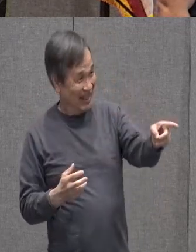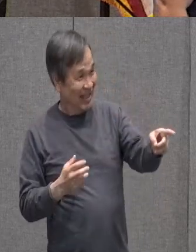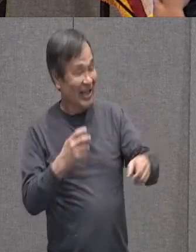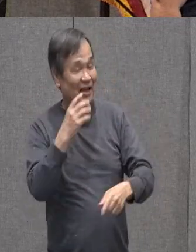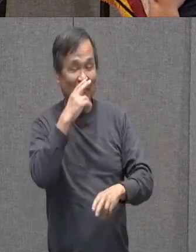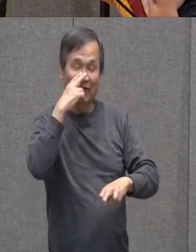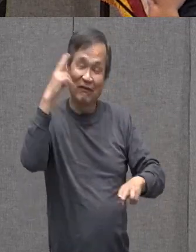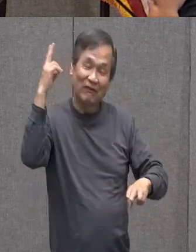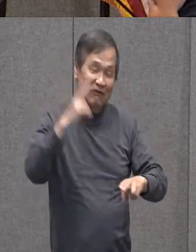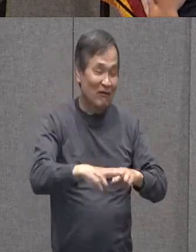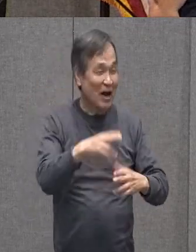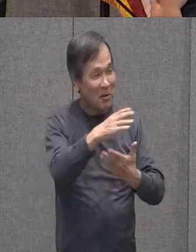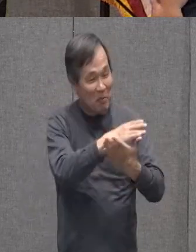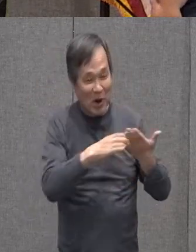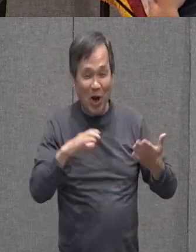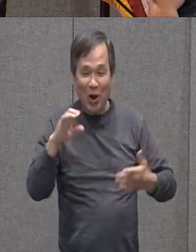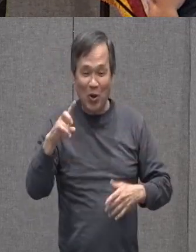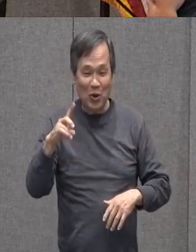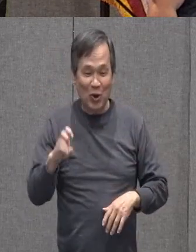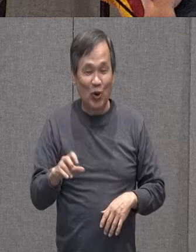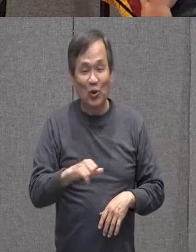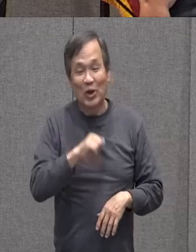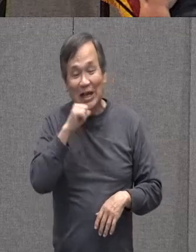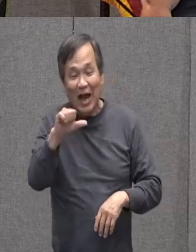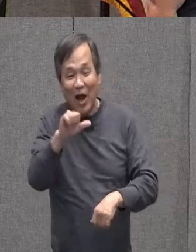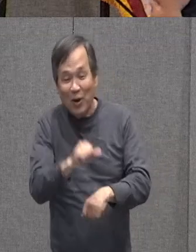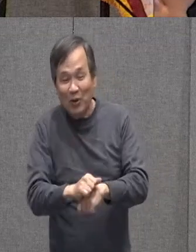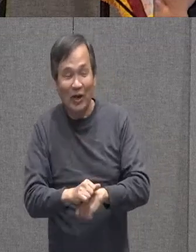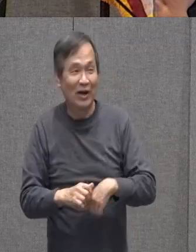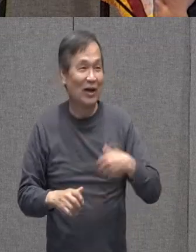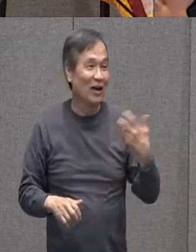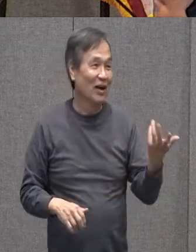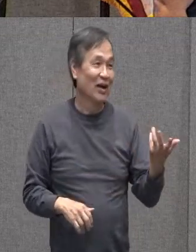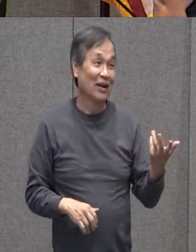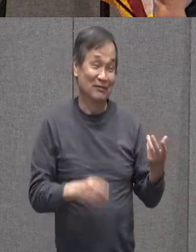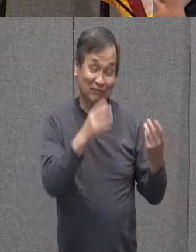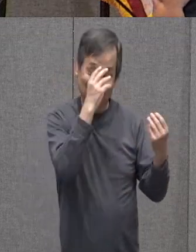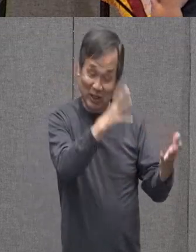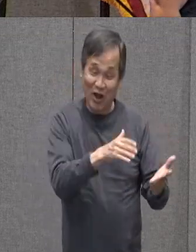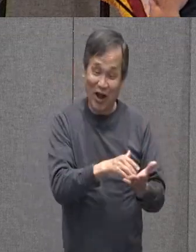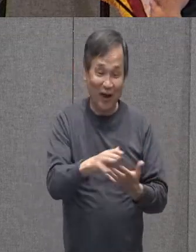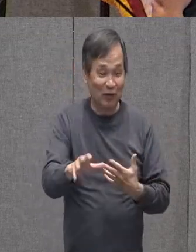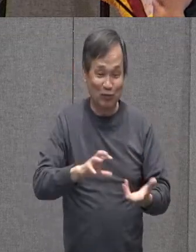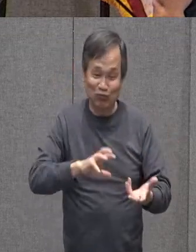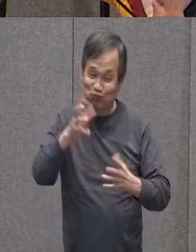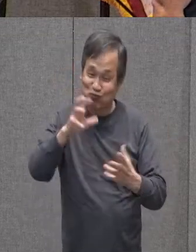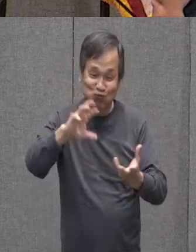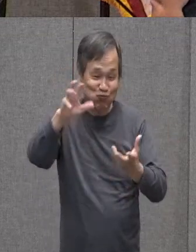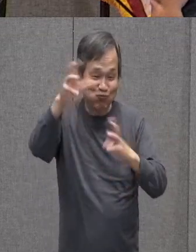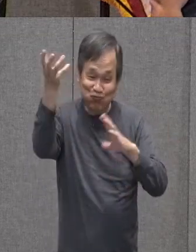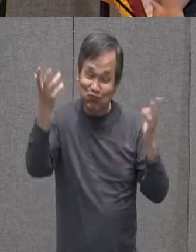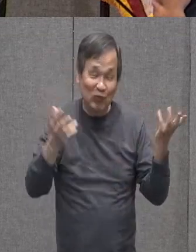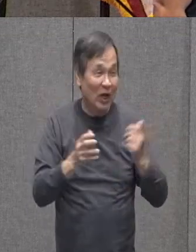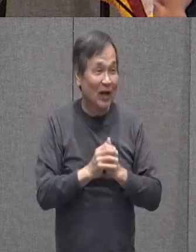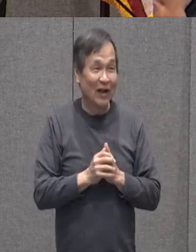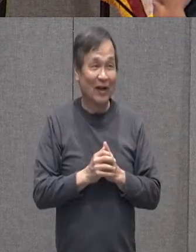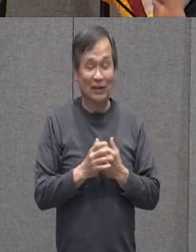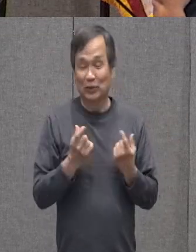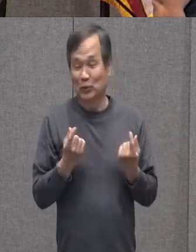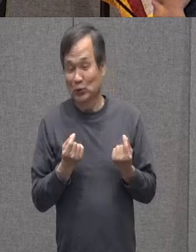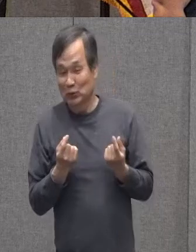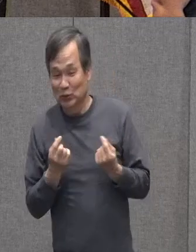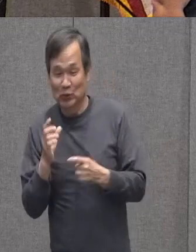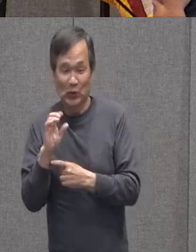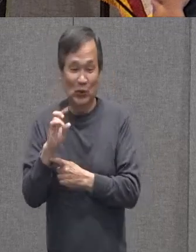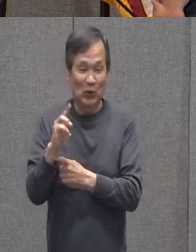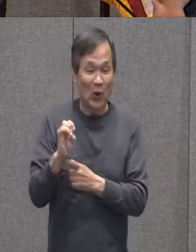parts about coding is when it doesn't work. And it doesn't work quite often. Yeah. So what we do in coding and what we